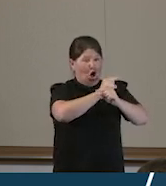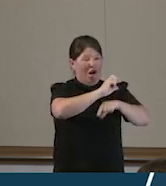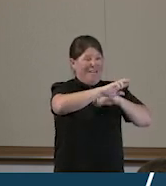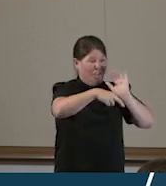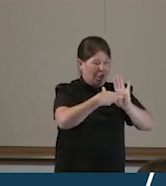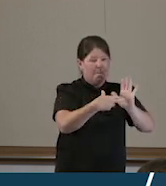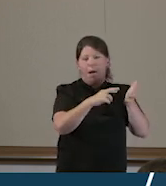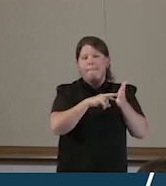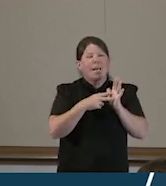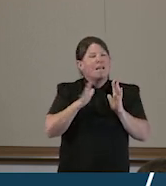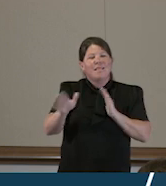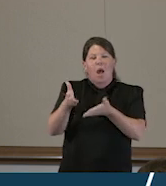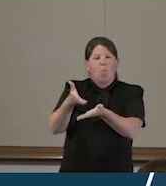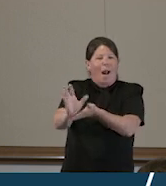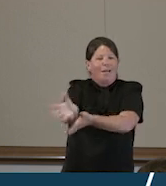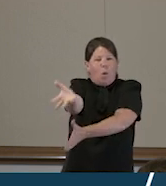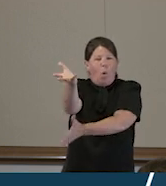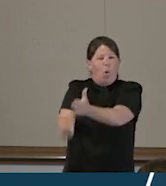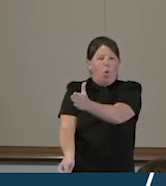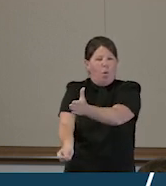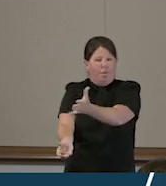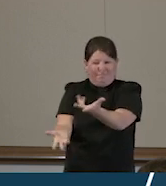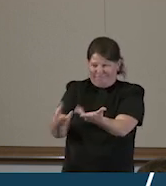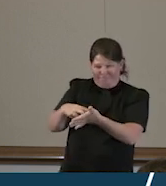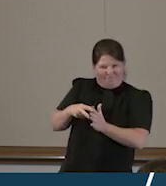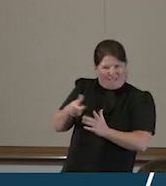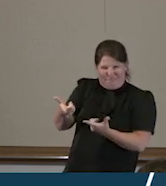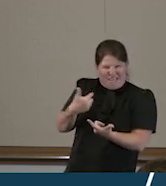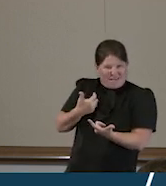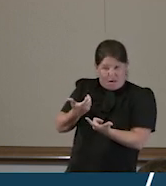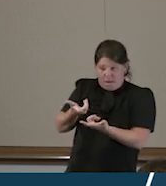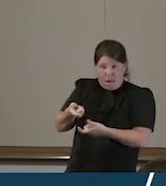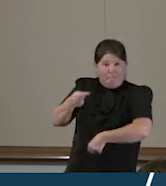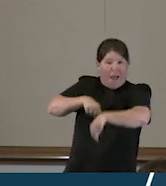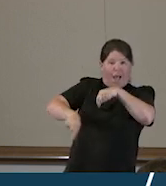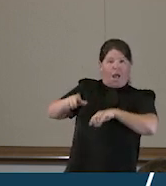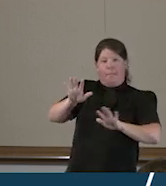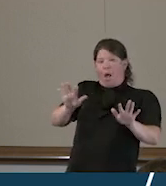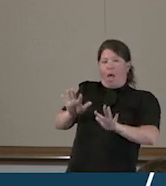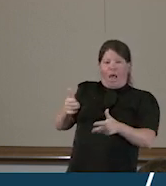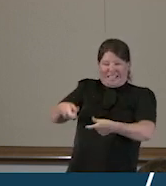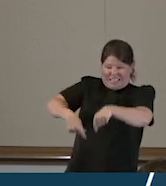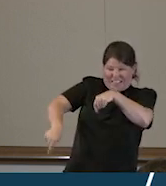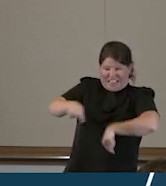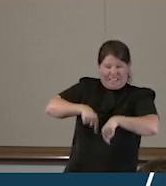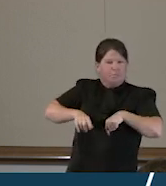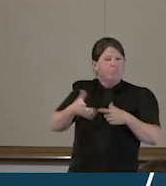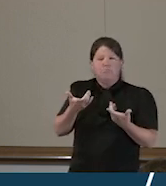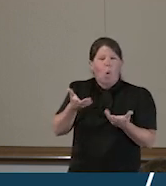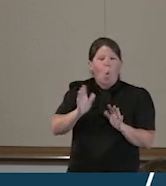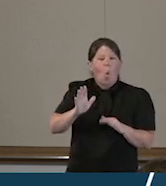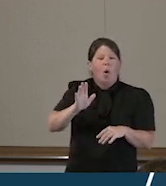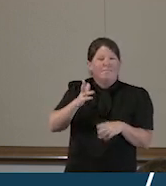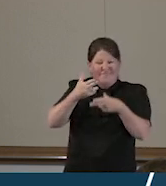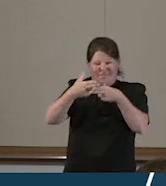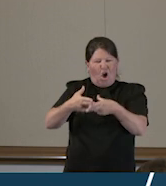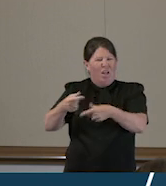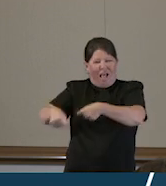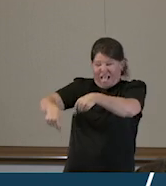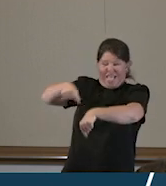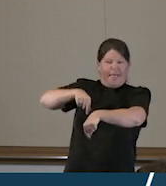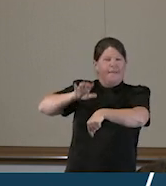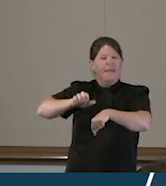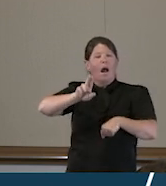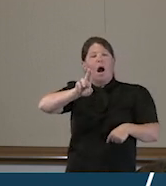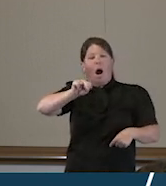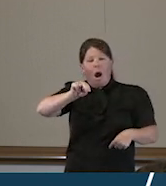is very difficult to unwind that. I'm doing unwinding. I think I just said this at the beginning. I'm doing unwindings right now, and it's very